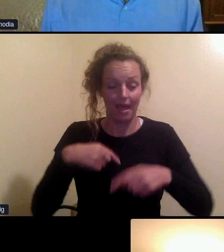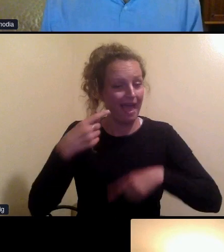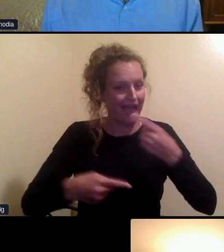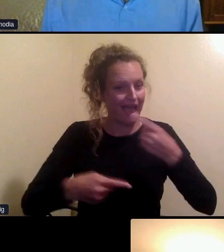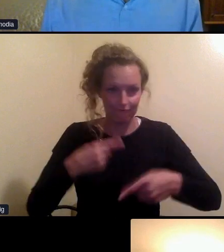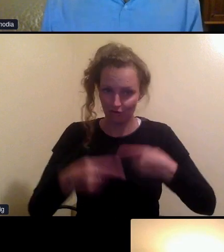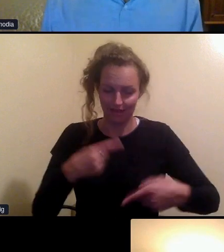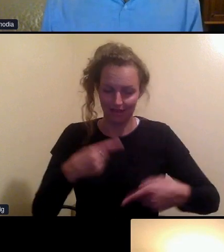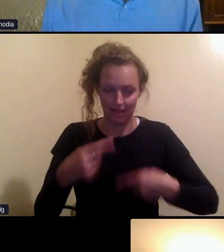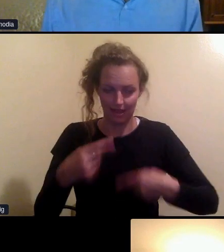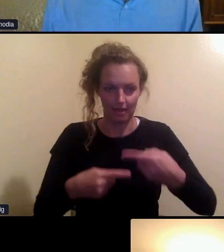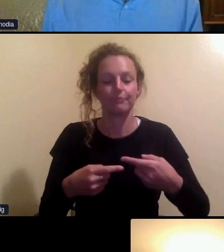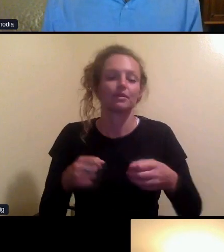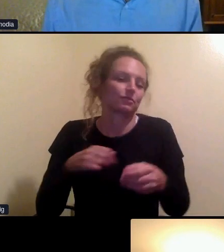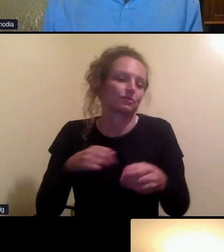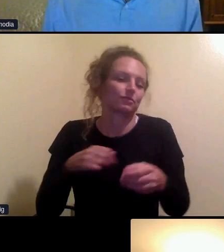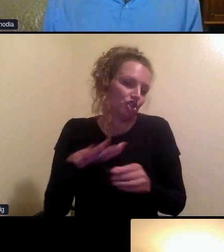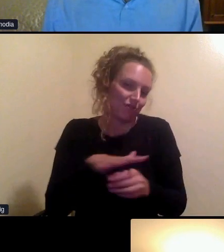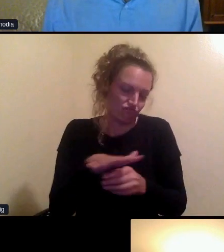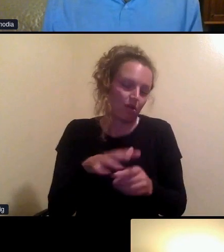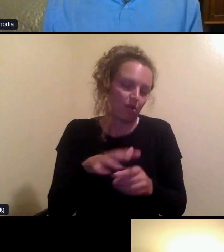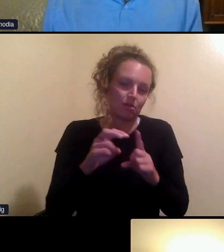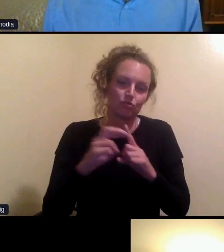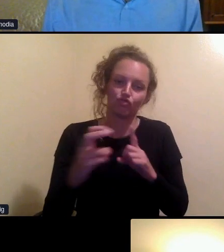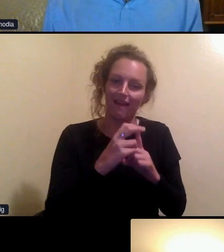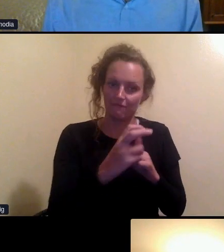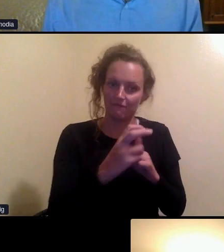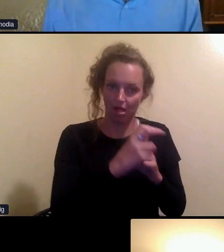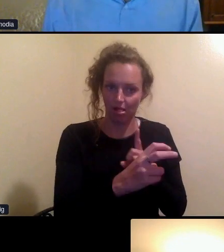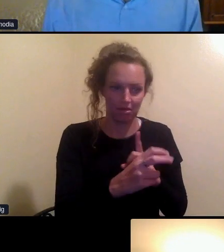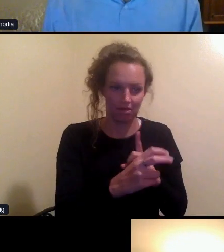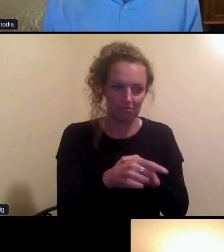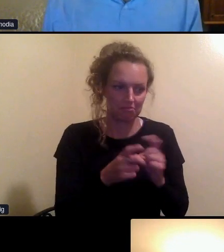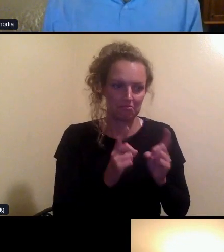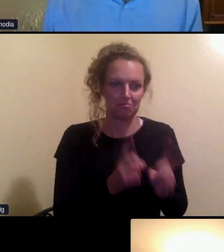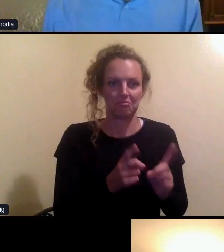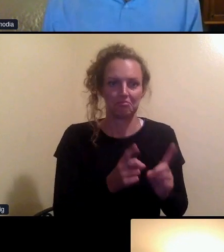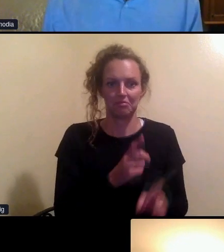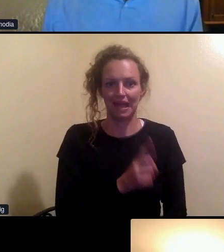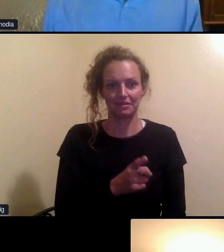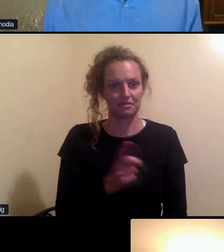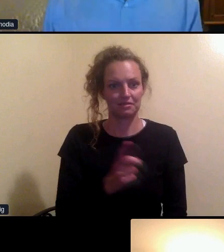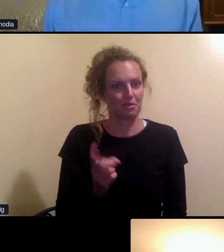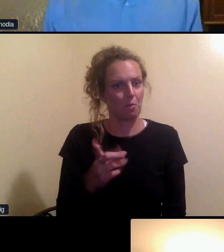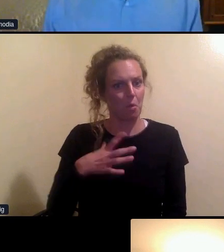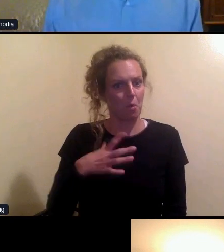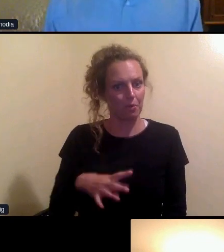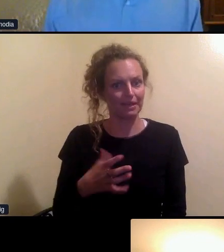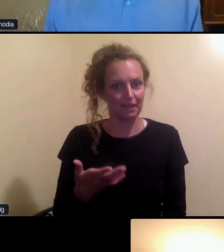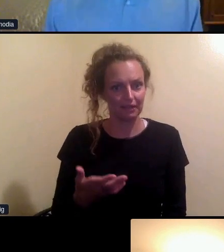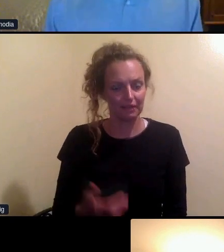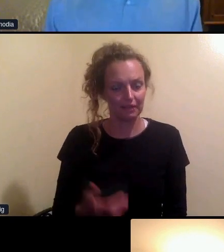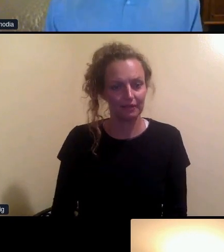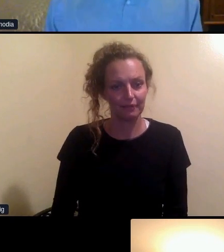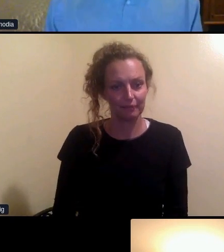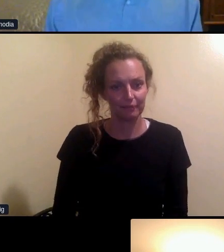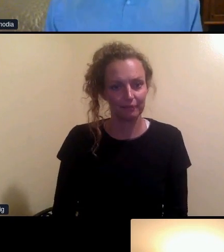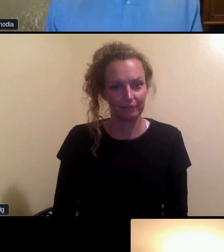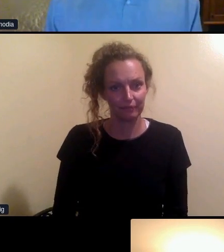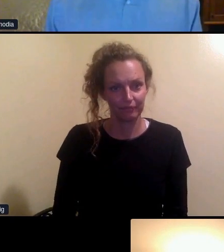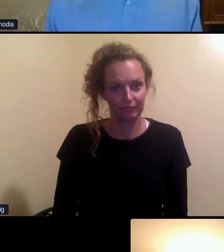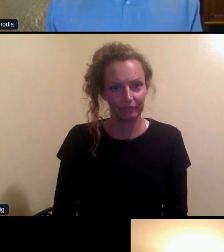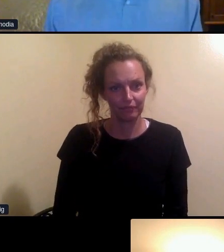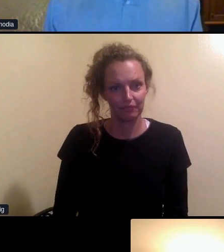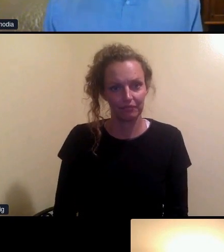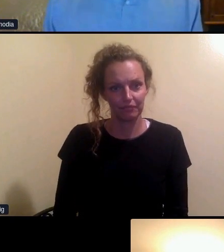me. All right. Our study also shows that I travel with 2.25 person. So you can just,